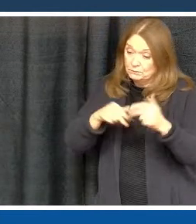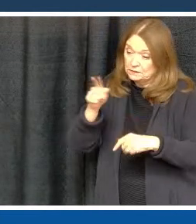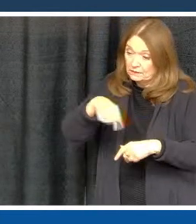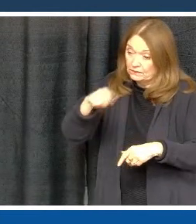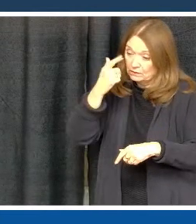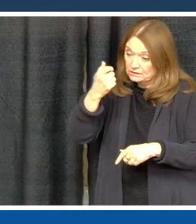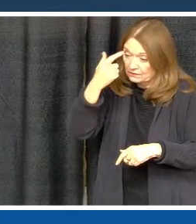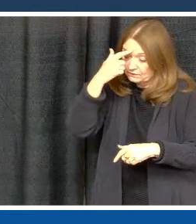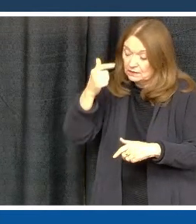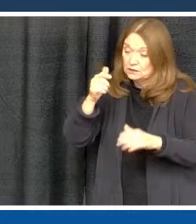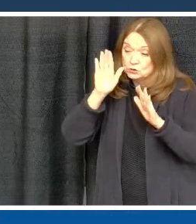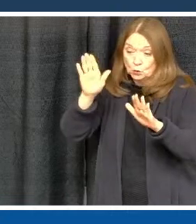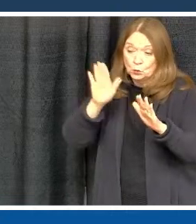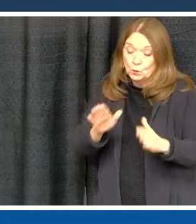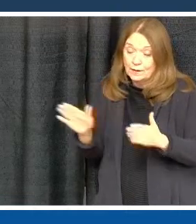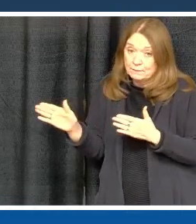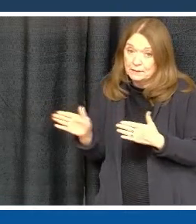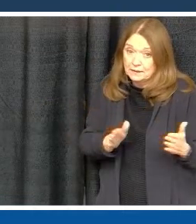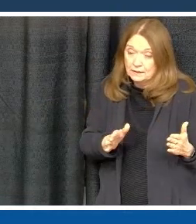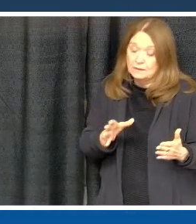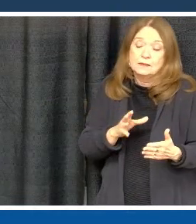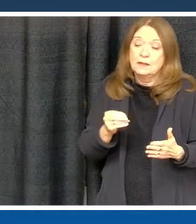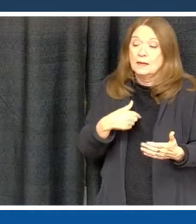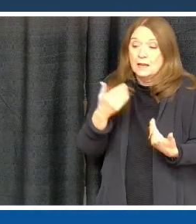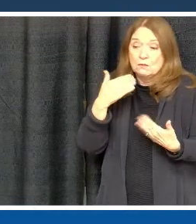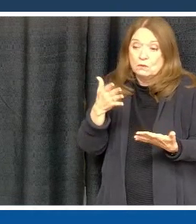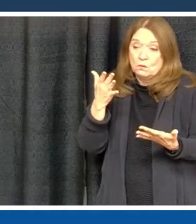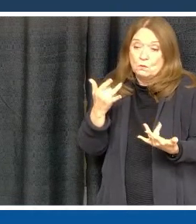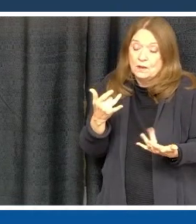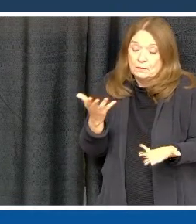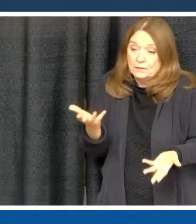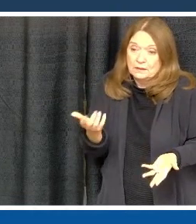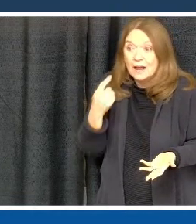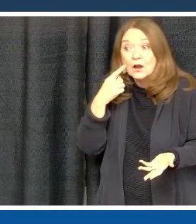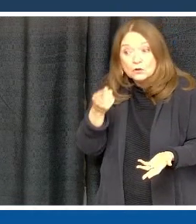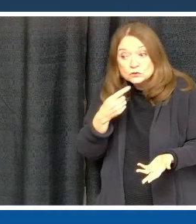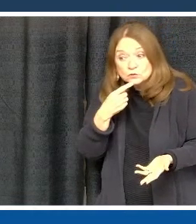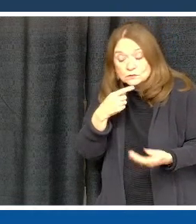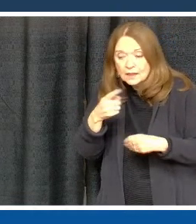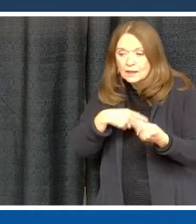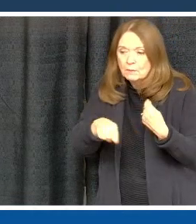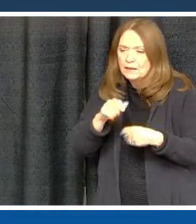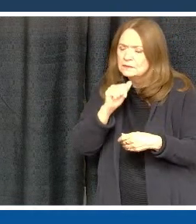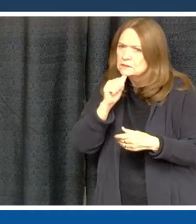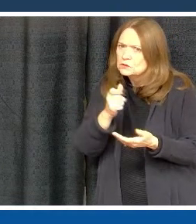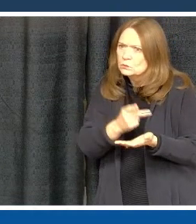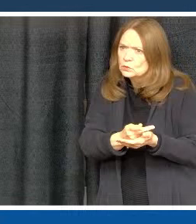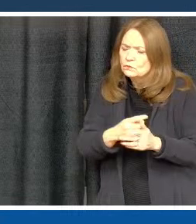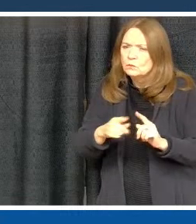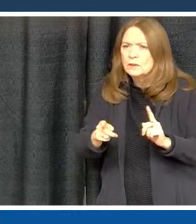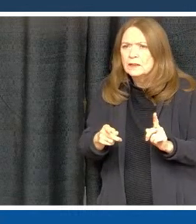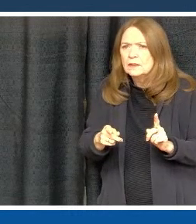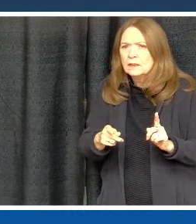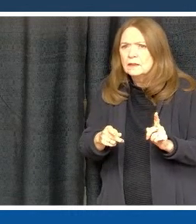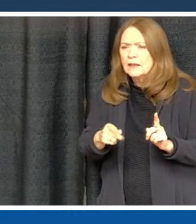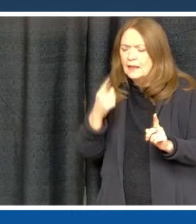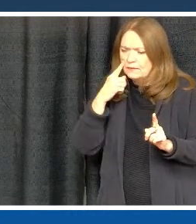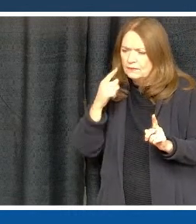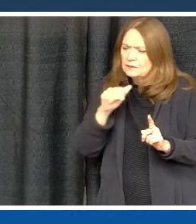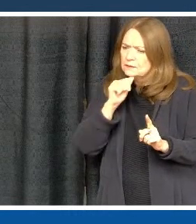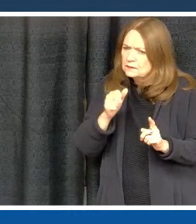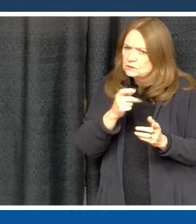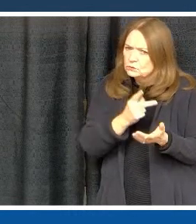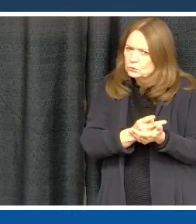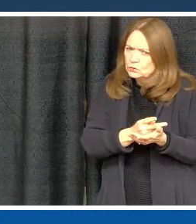think it's a great plan. And I don't know why, like I heard you say about the disapproval, but I think that the disapproval is not